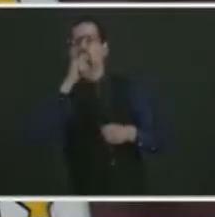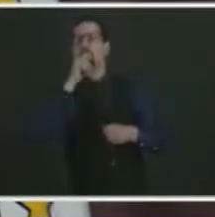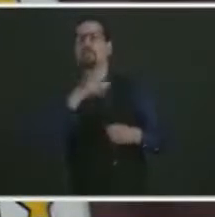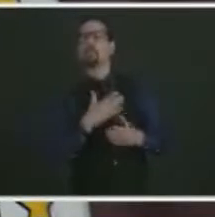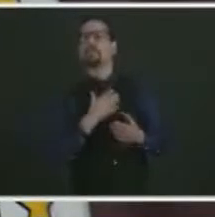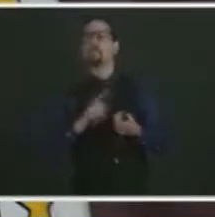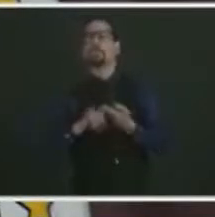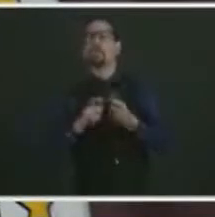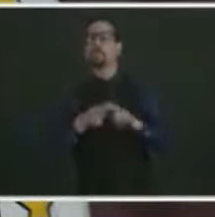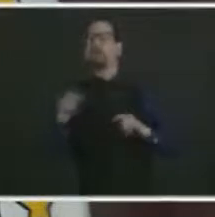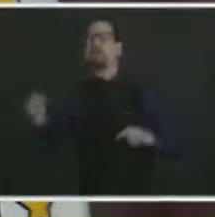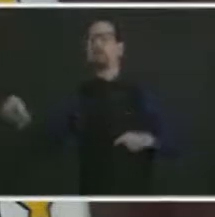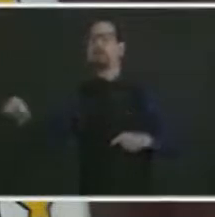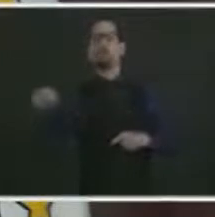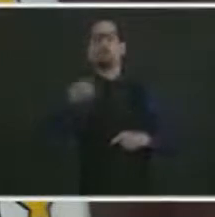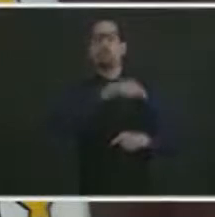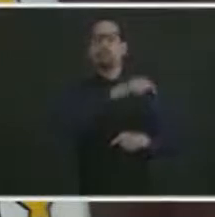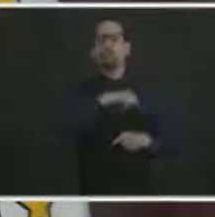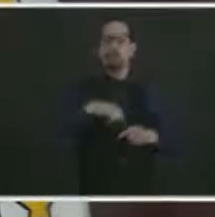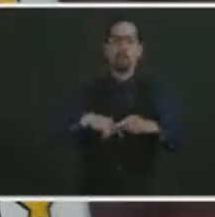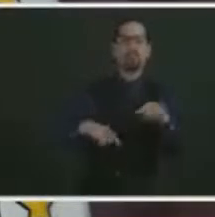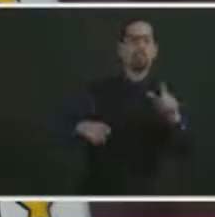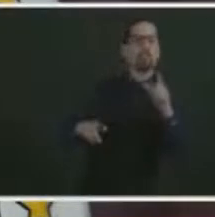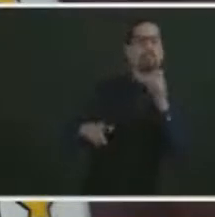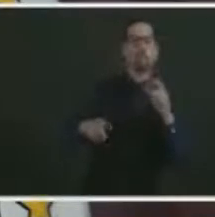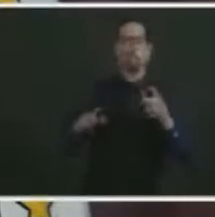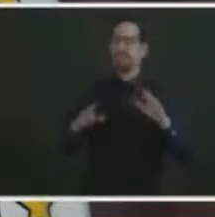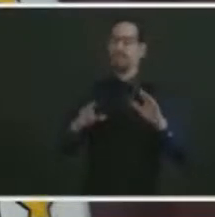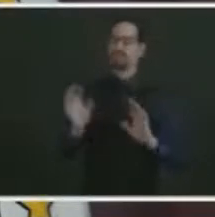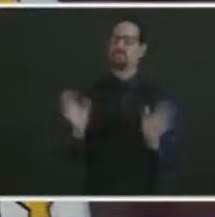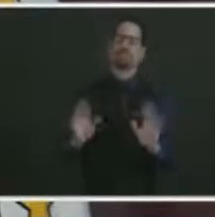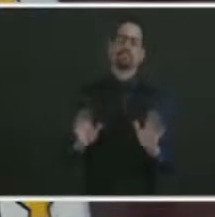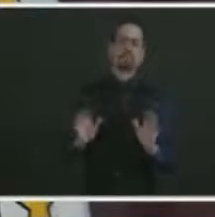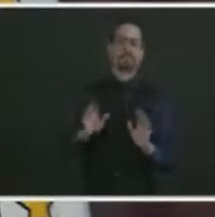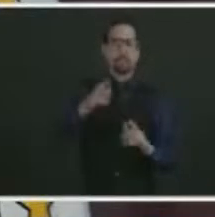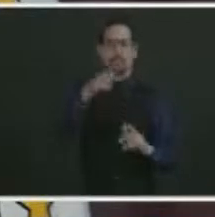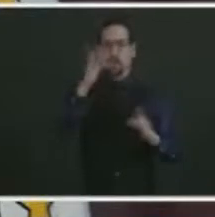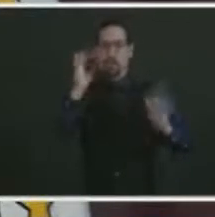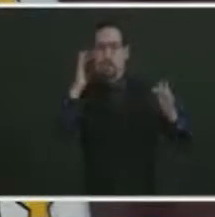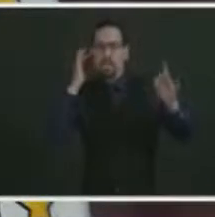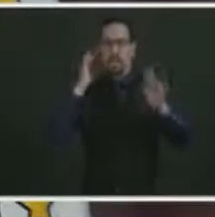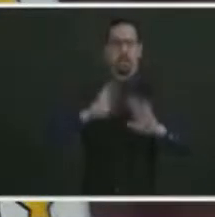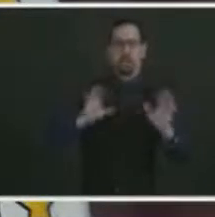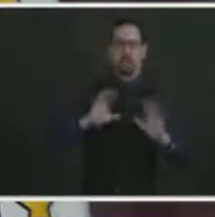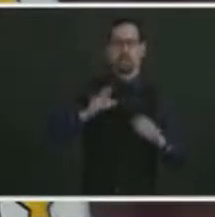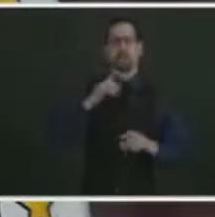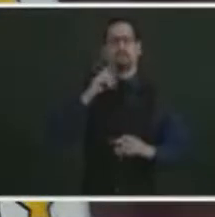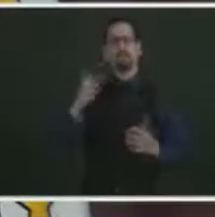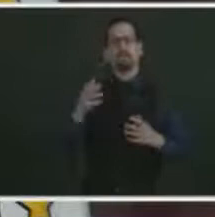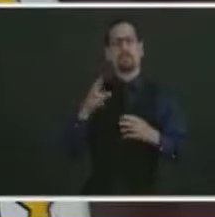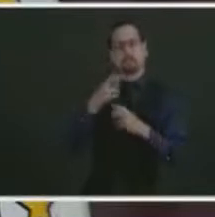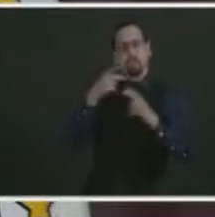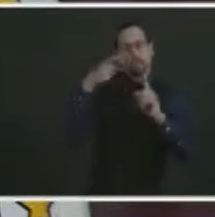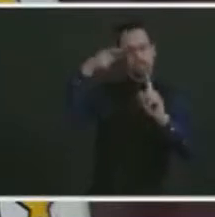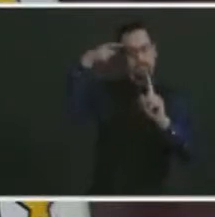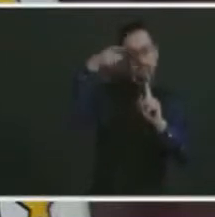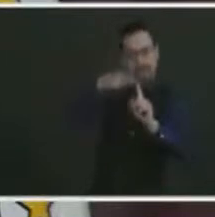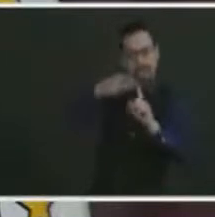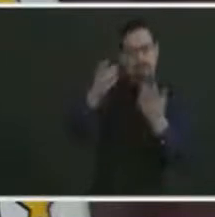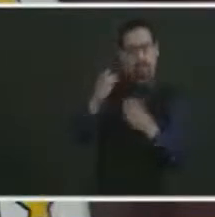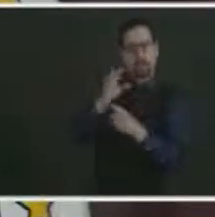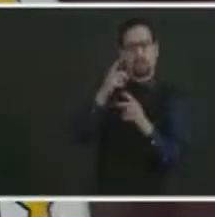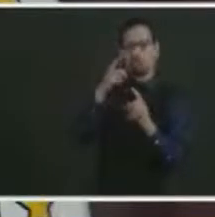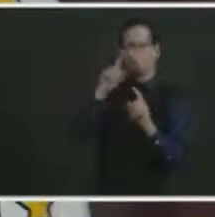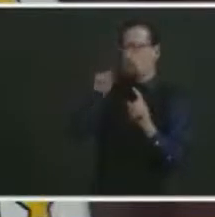the word contact tracing. I want to try to be crystal clear about this point. This has nothing to do with your contacts in